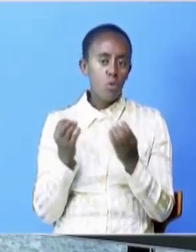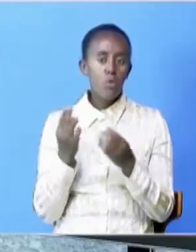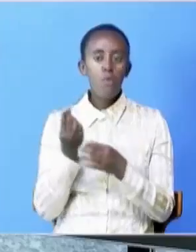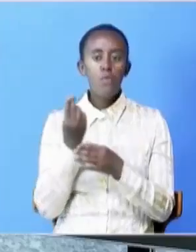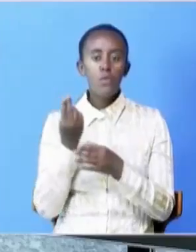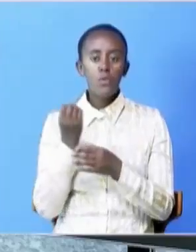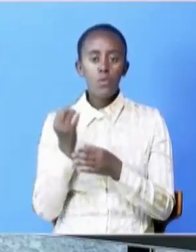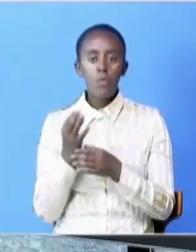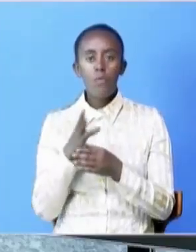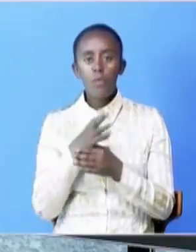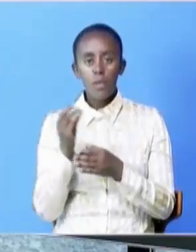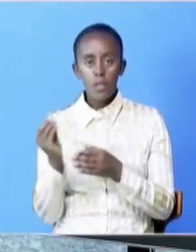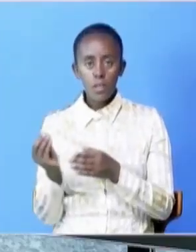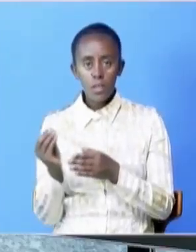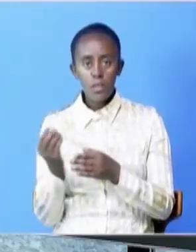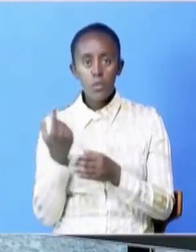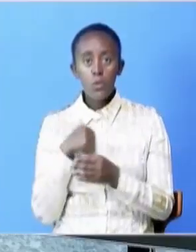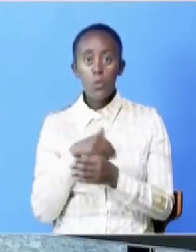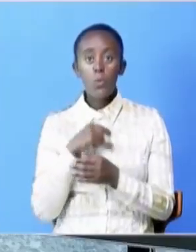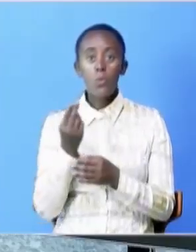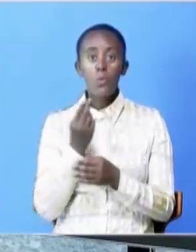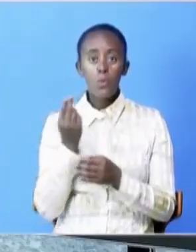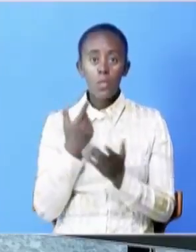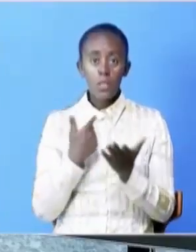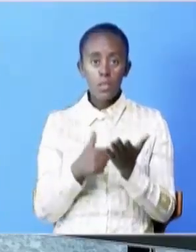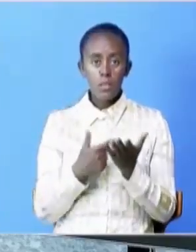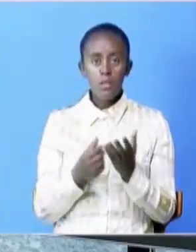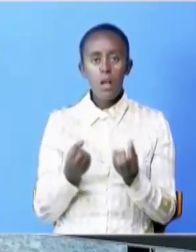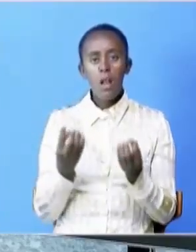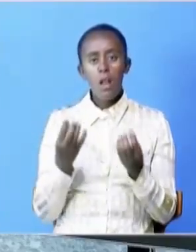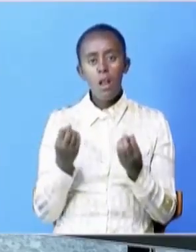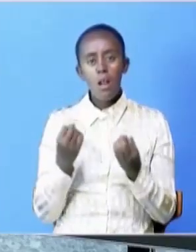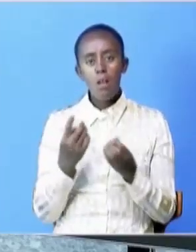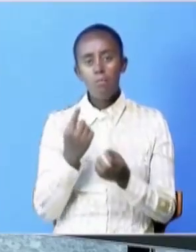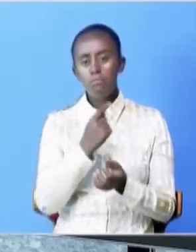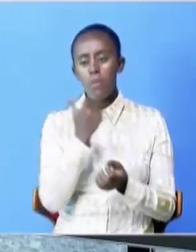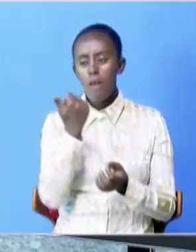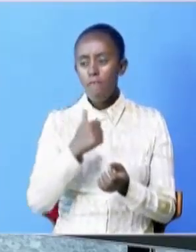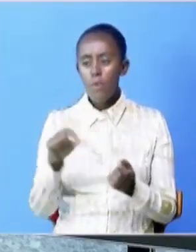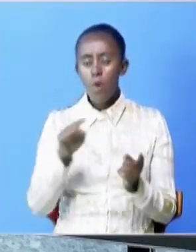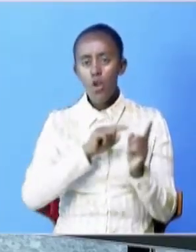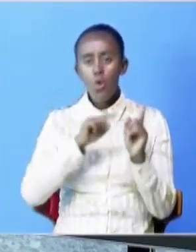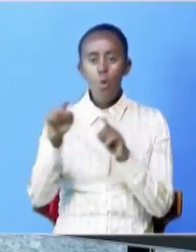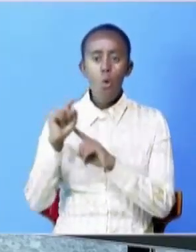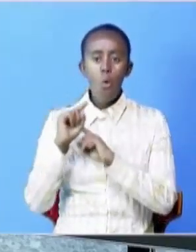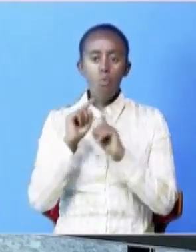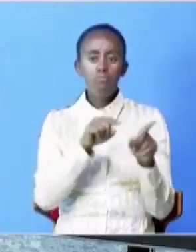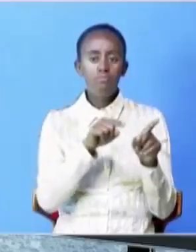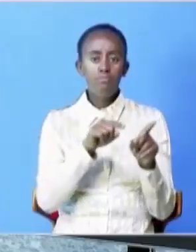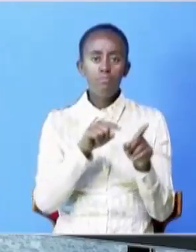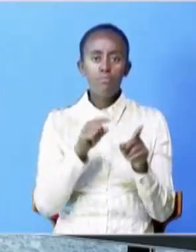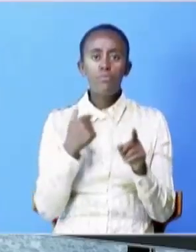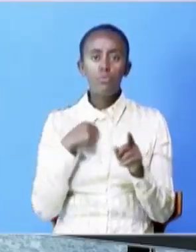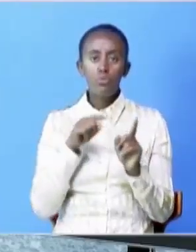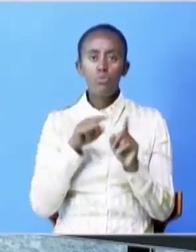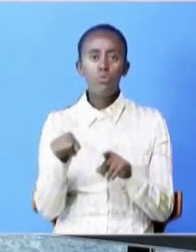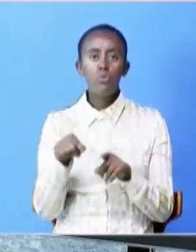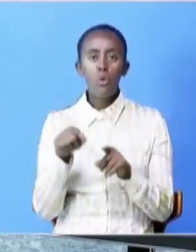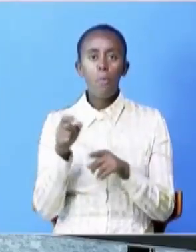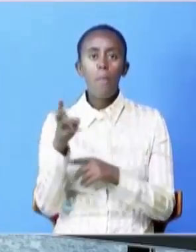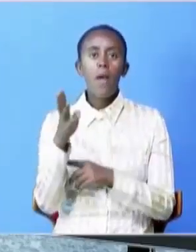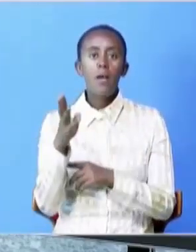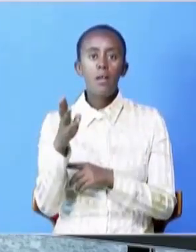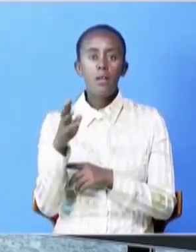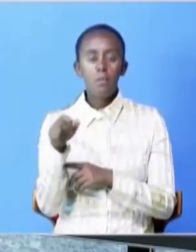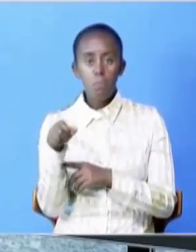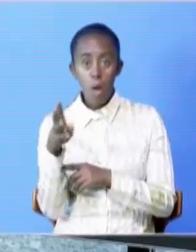uses, and we use this a lot everywhere you go. For example, let's say you go to a bank. If